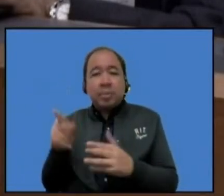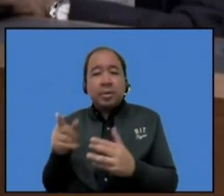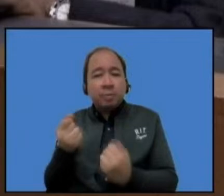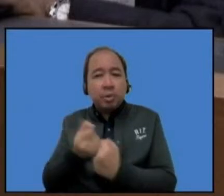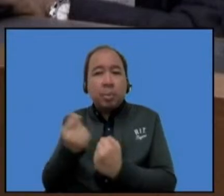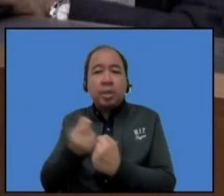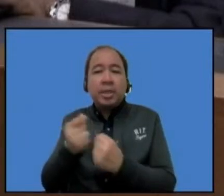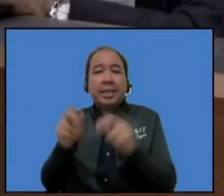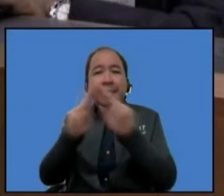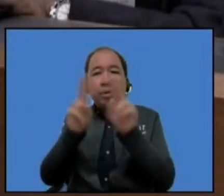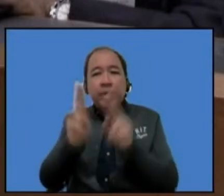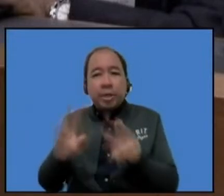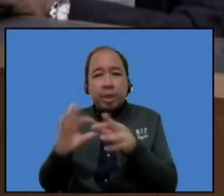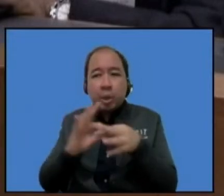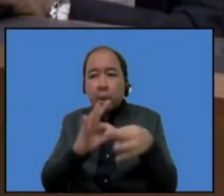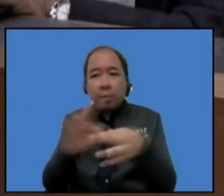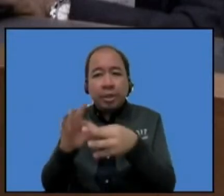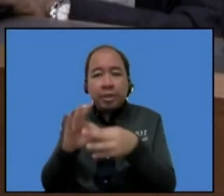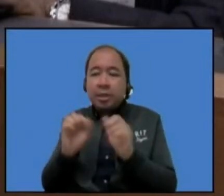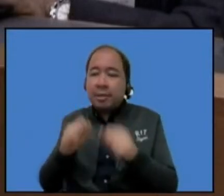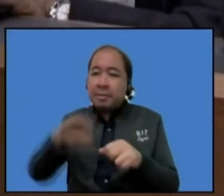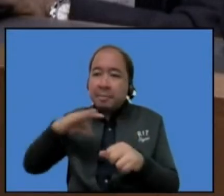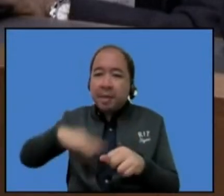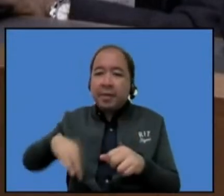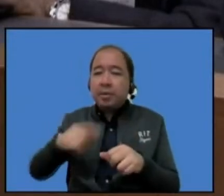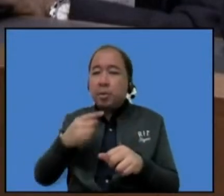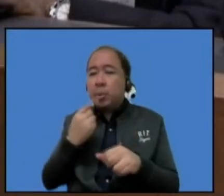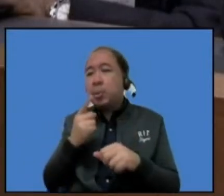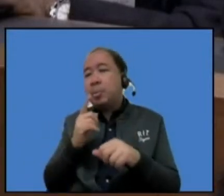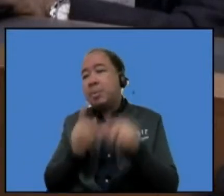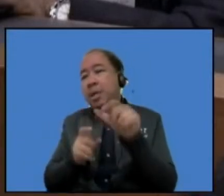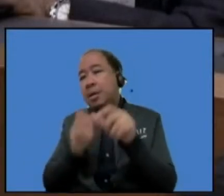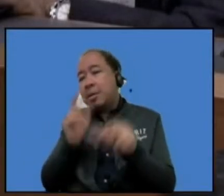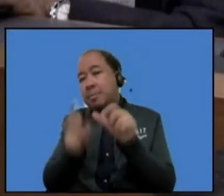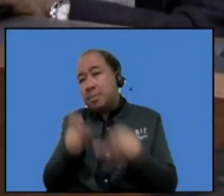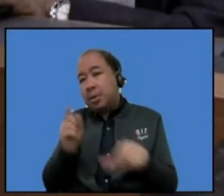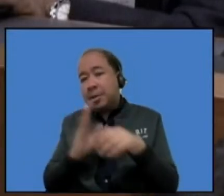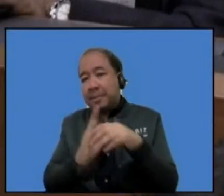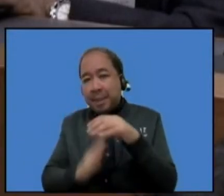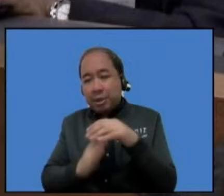the protection, dignity, and well-being of migrants. I thank you all.